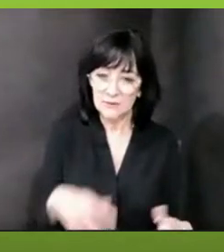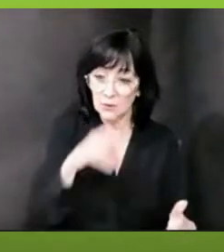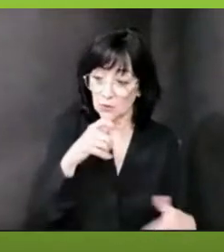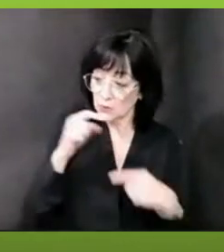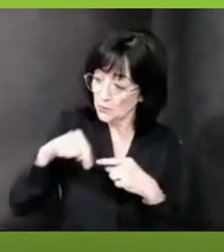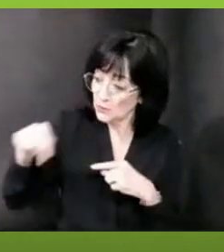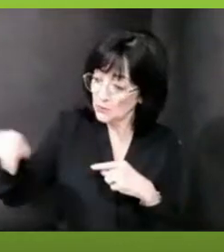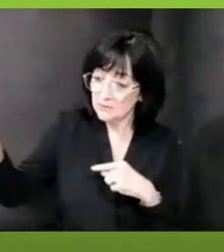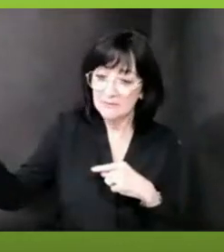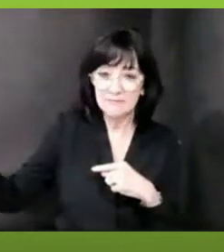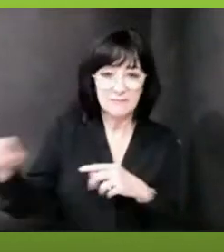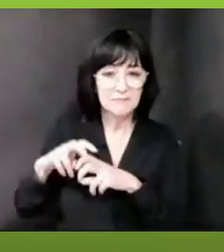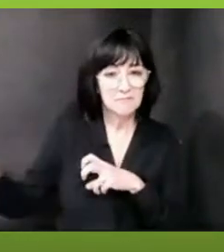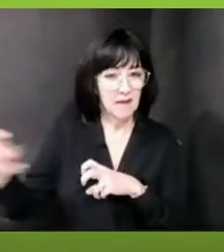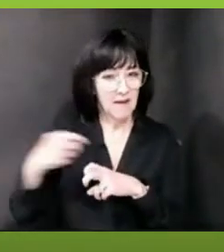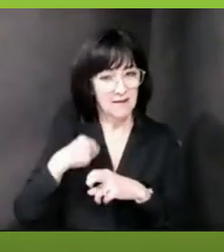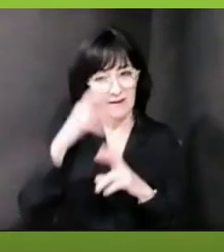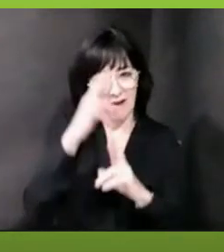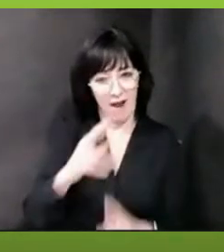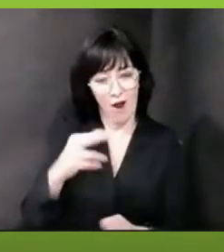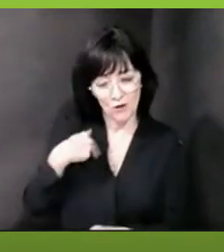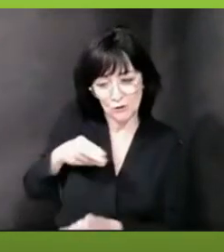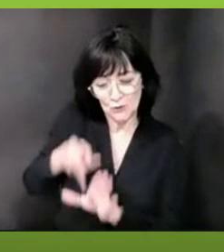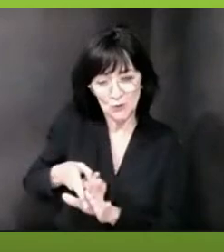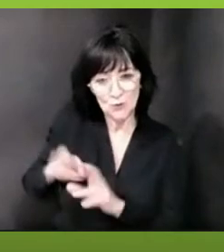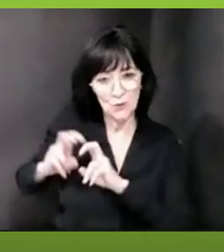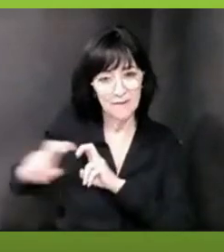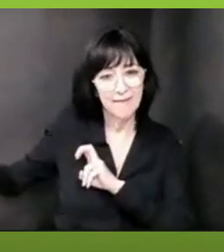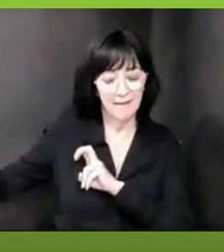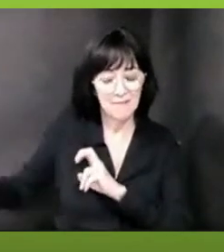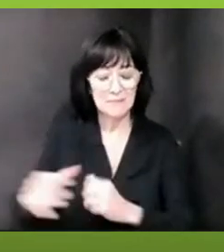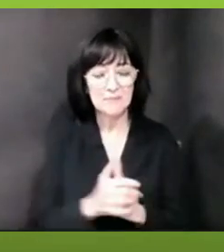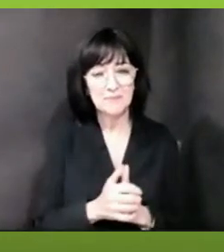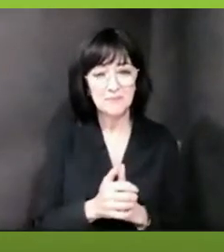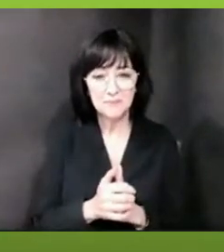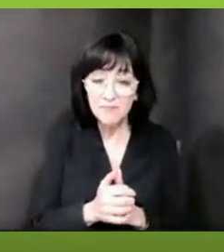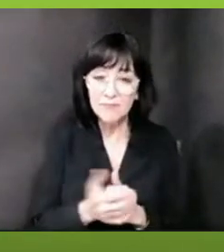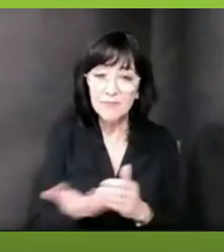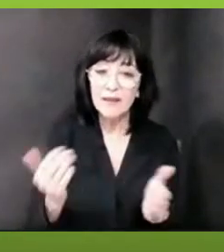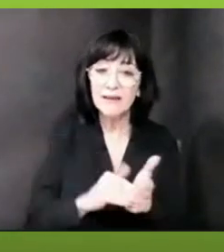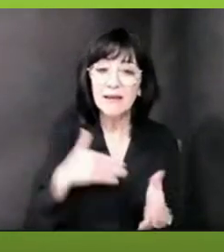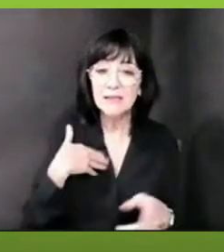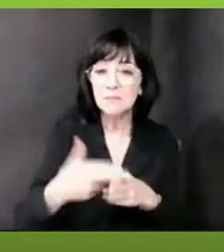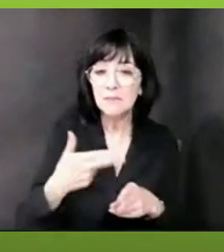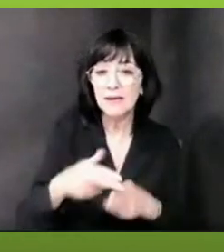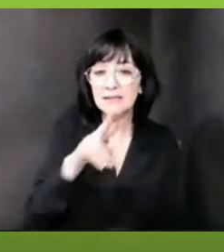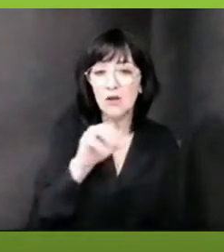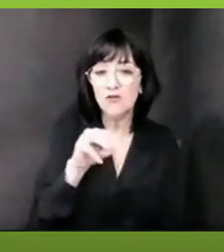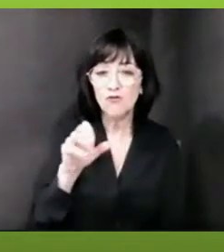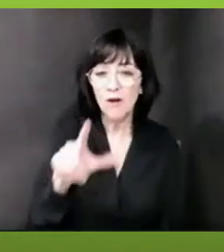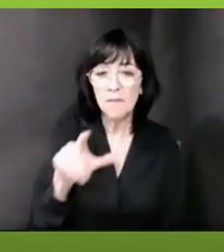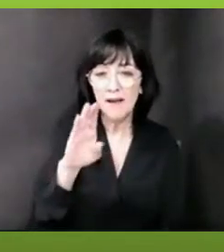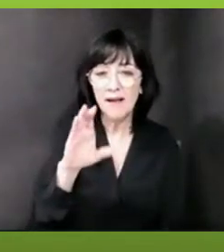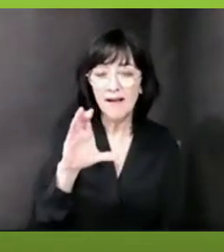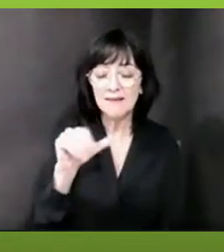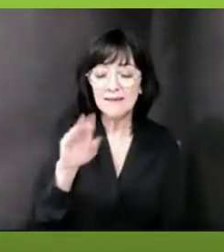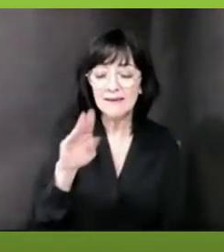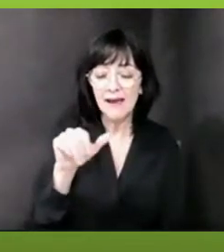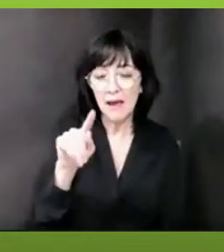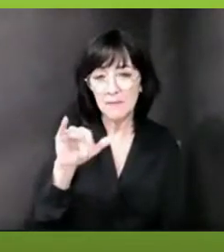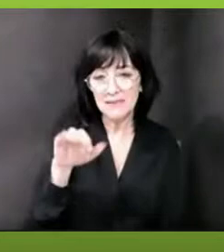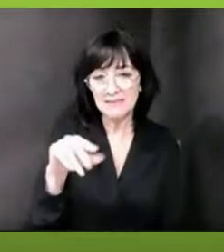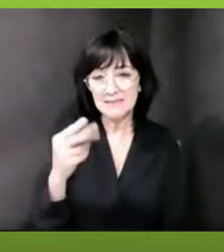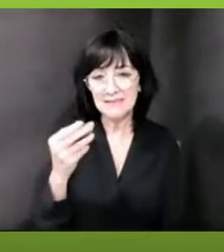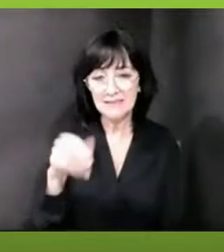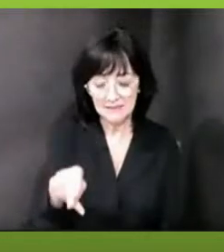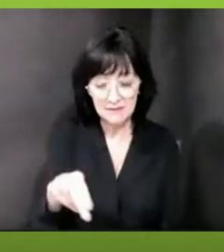I'm very honored to be invited. Once again, my name is Romel Kabatigan. I am a school-based family